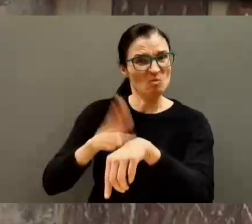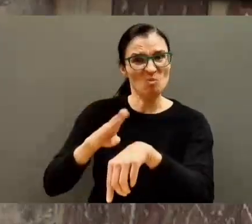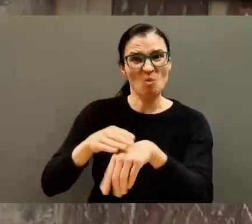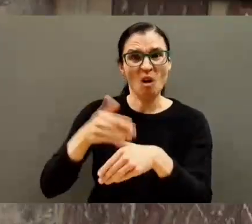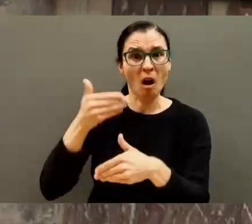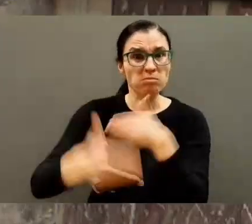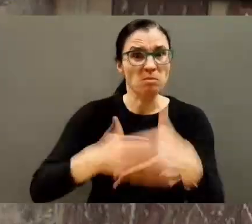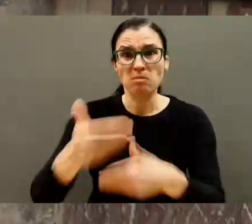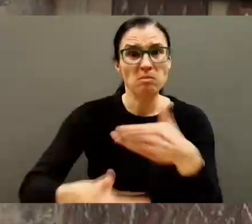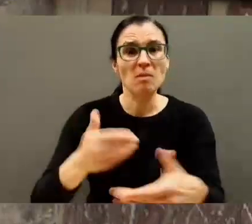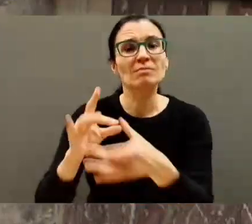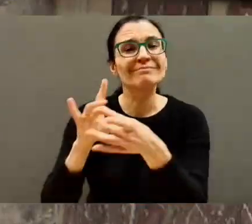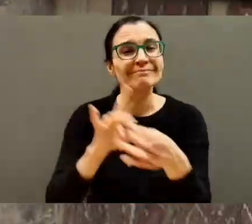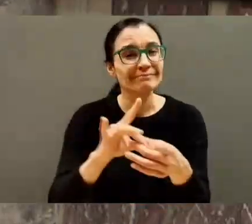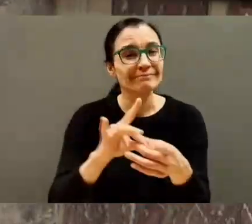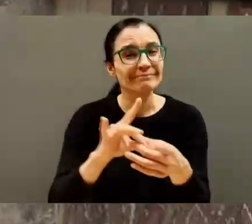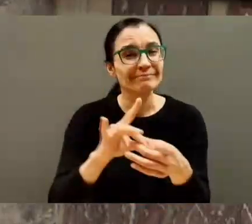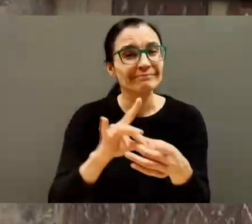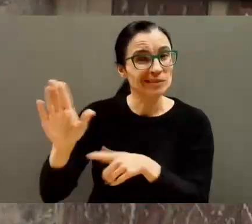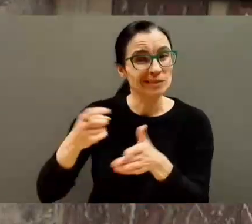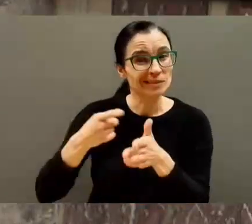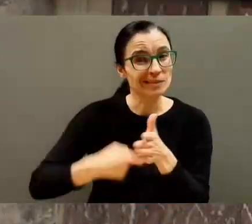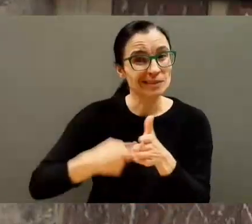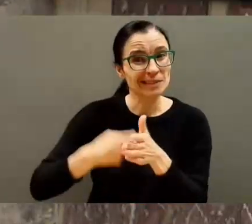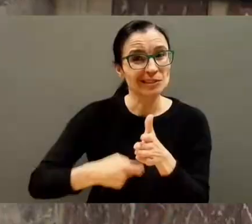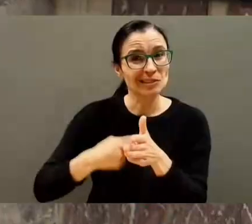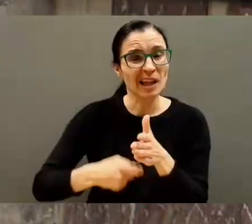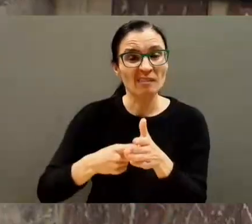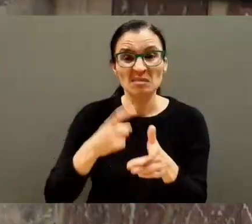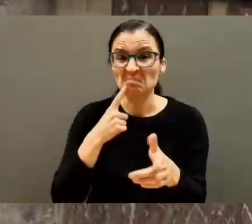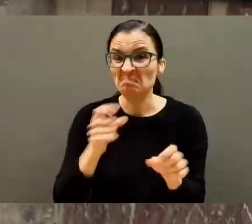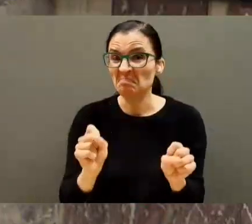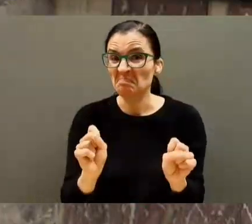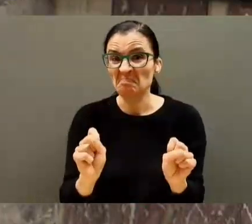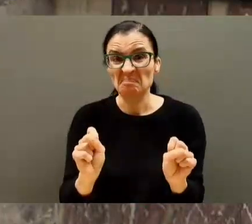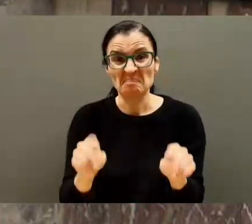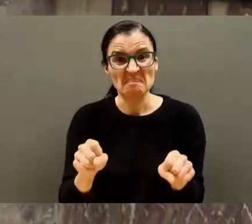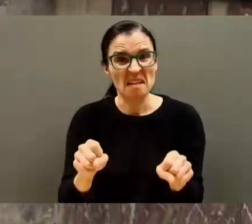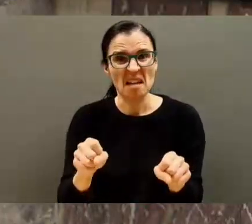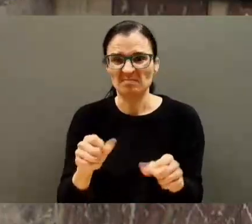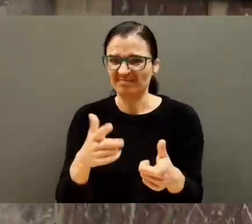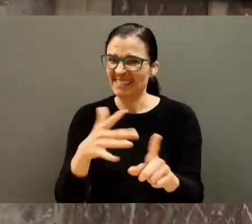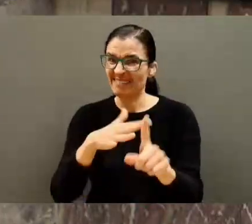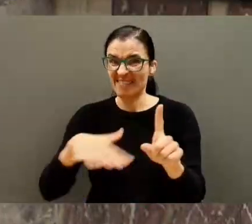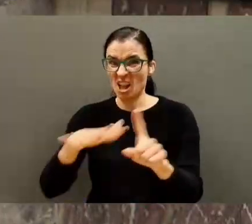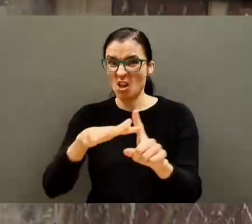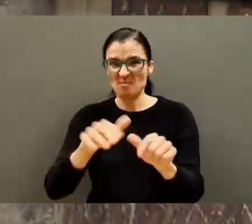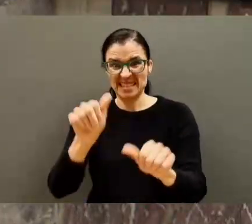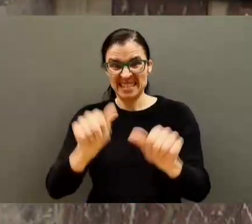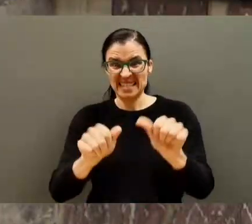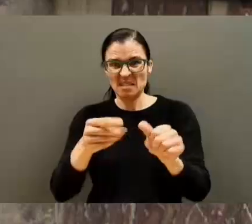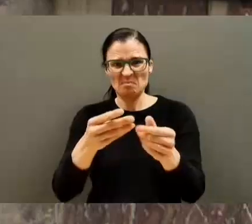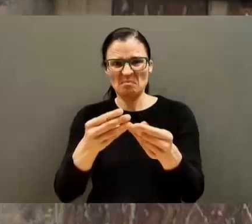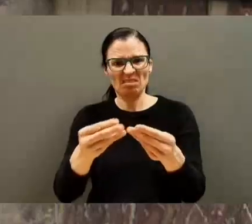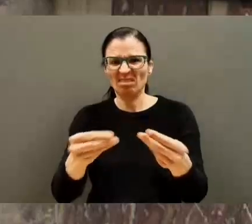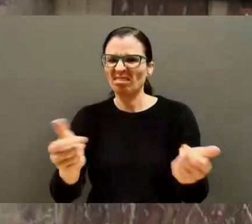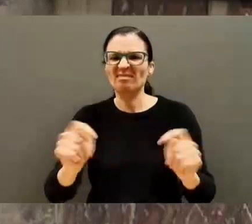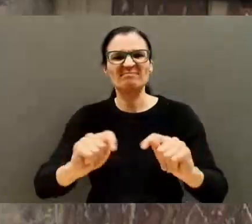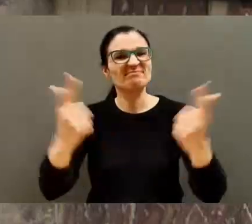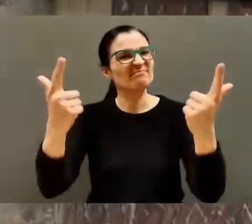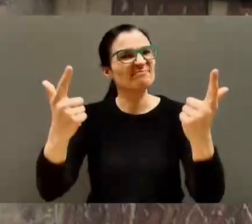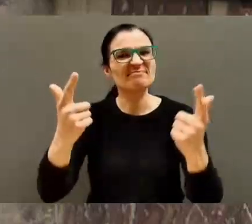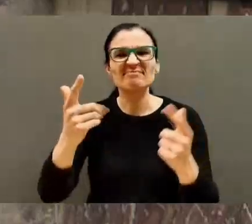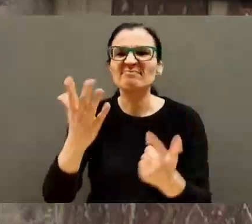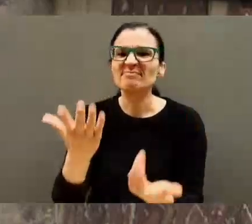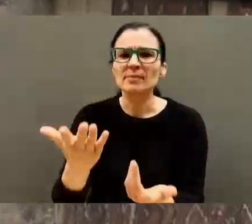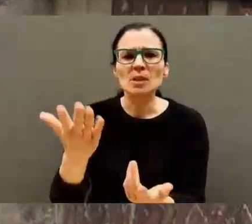quote. Mr. Speaker, why does this NDP Premier continue down this path despite direct warnings from Indigenous leadership in